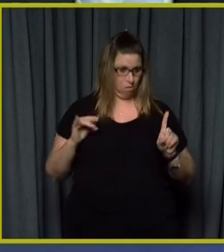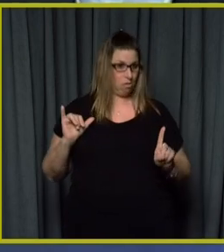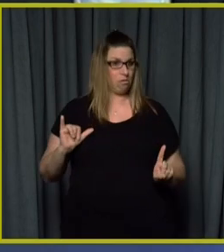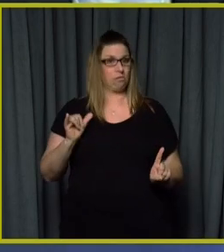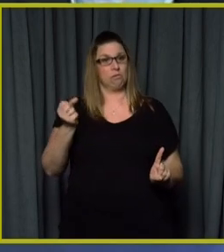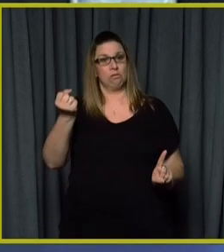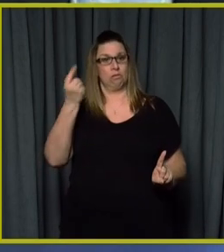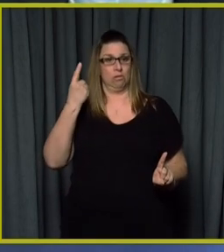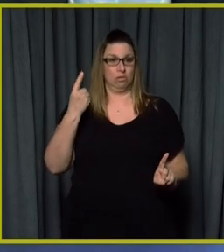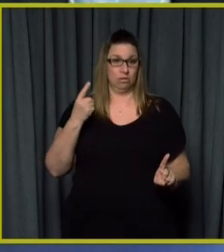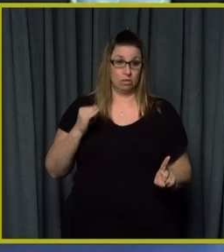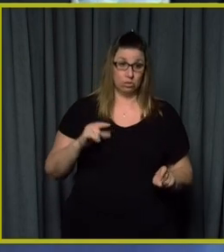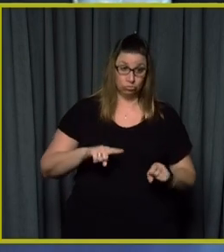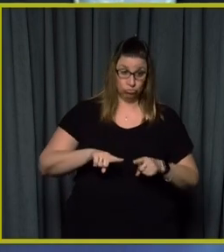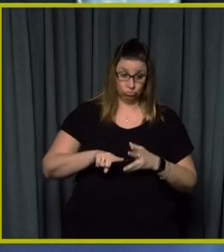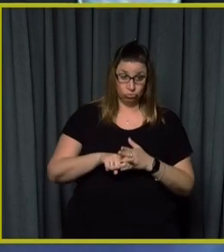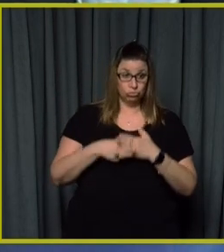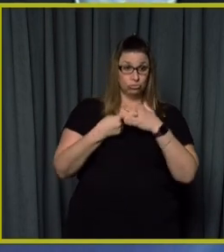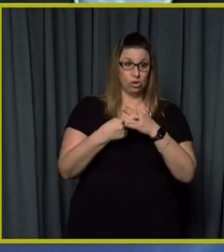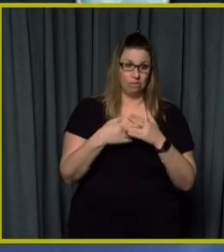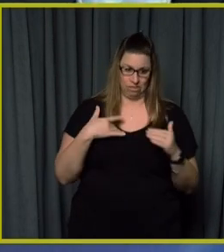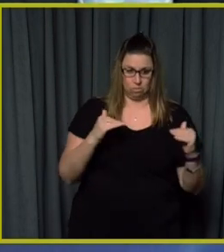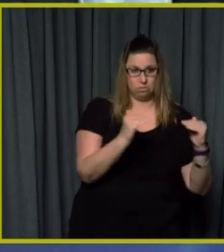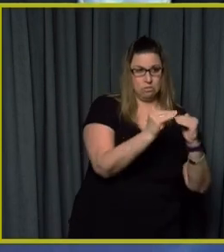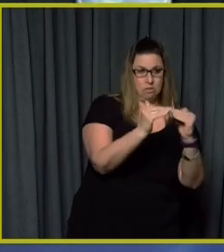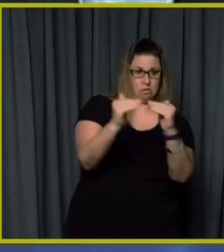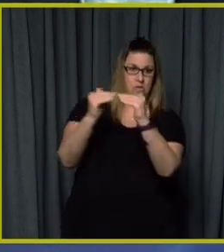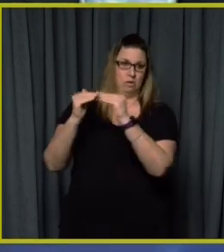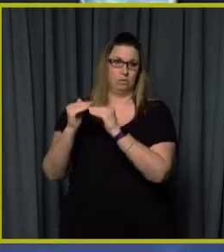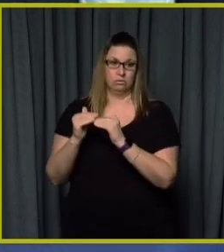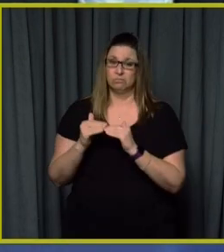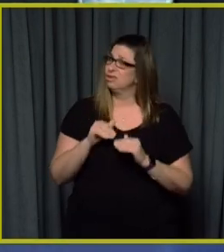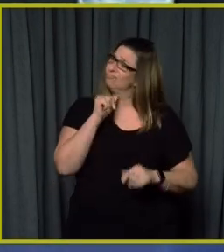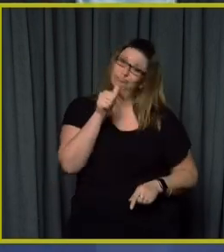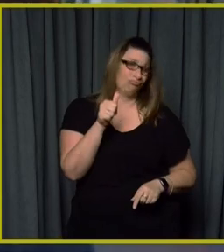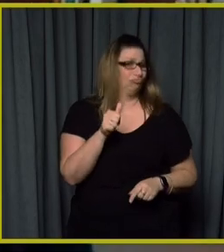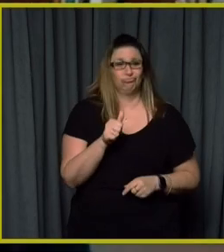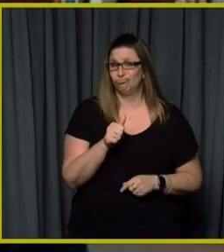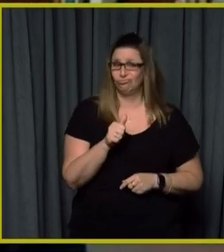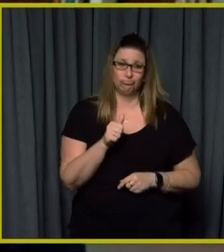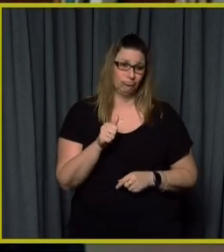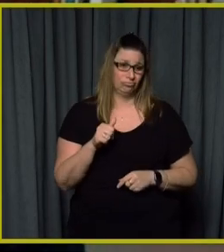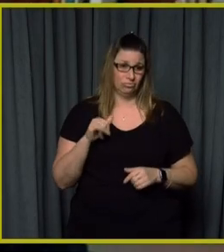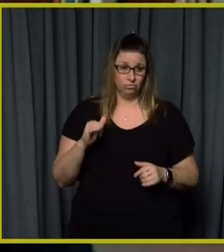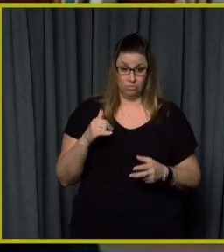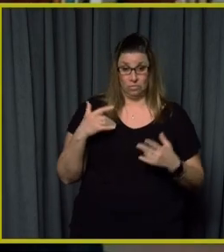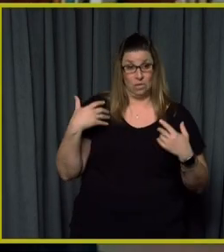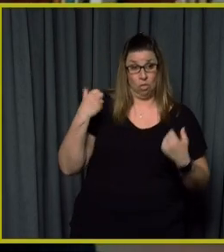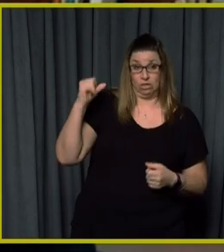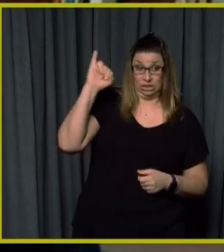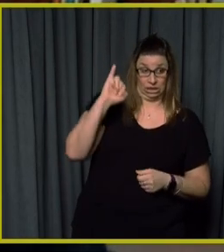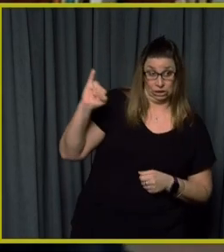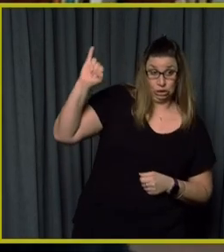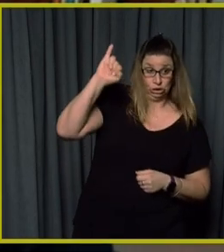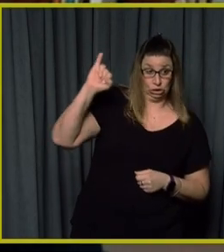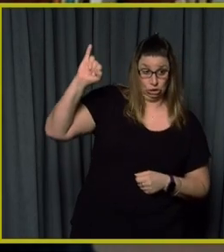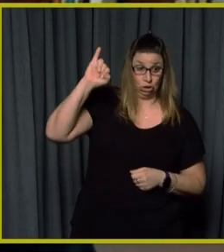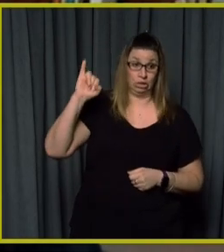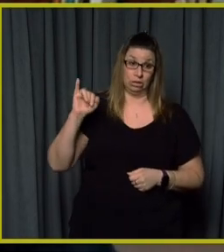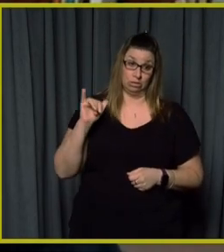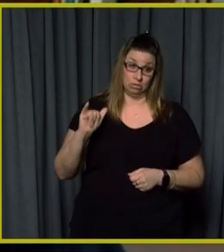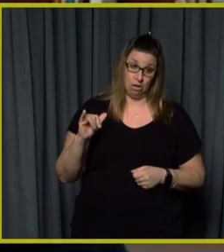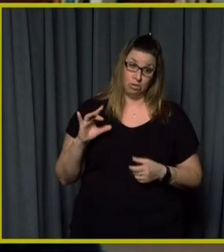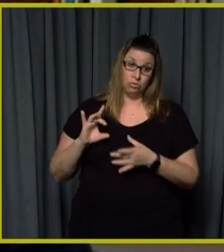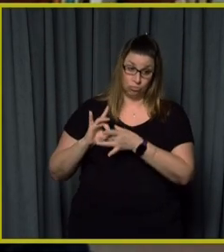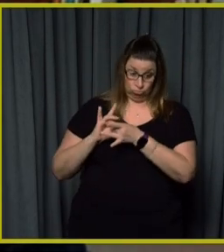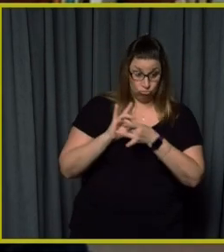is an unequal distribution based on race of health care and health insurance in our country. This administration, in a